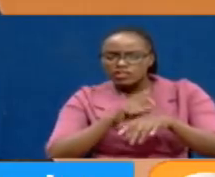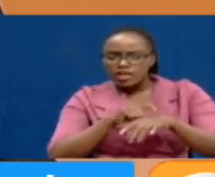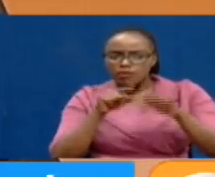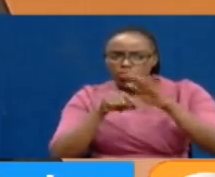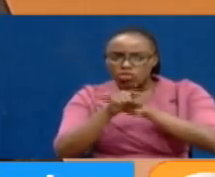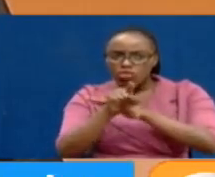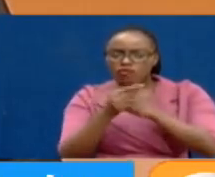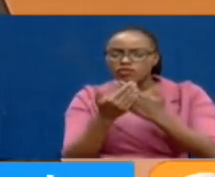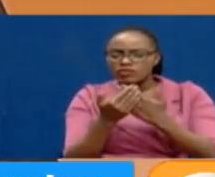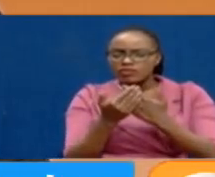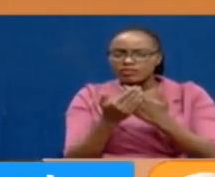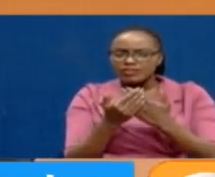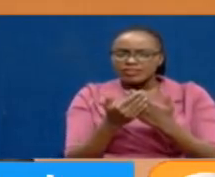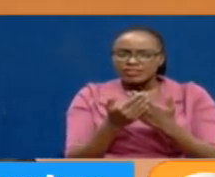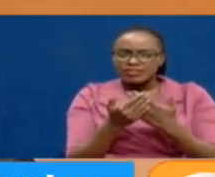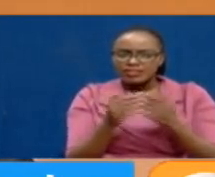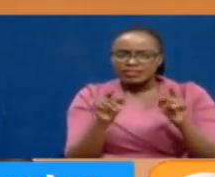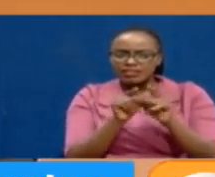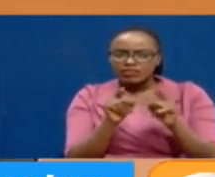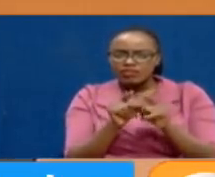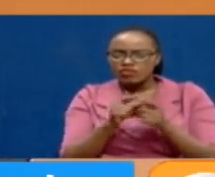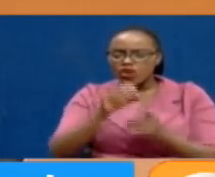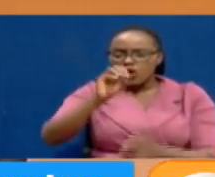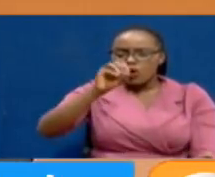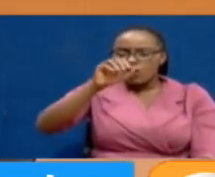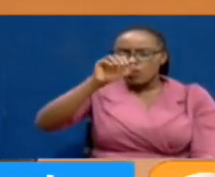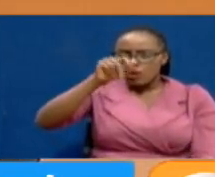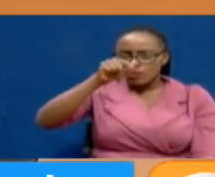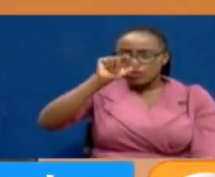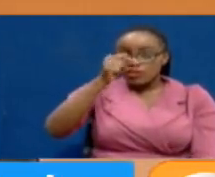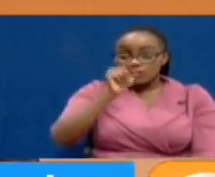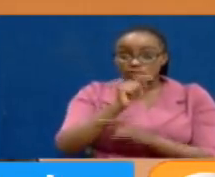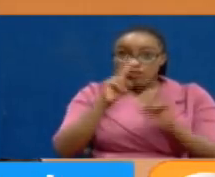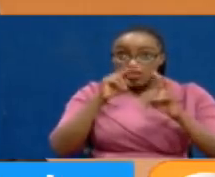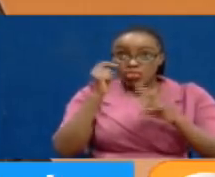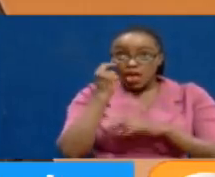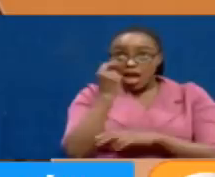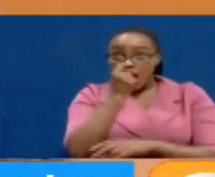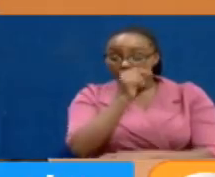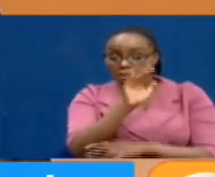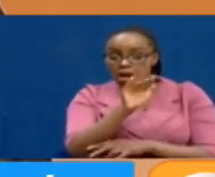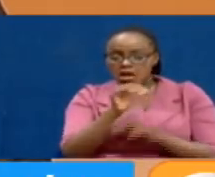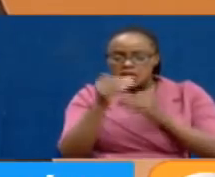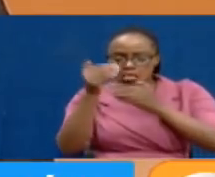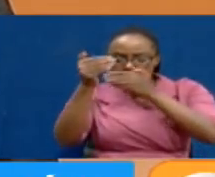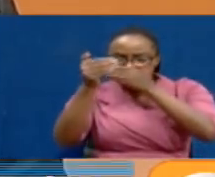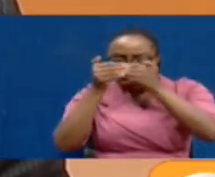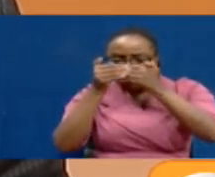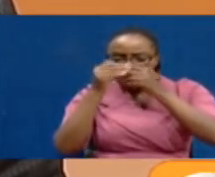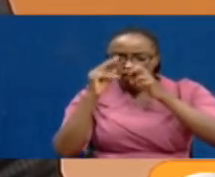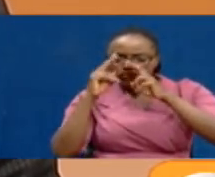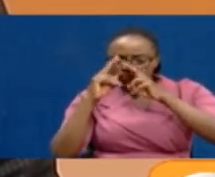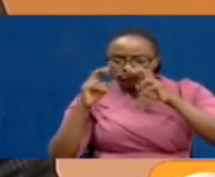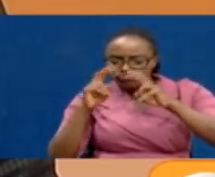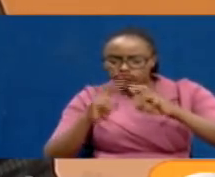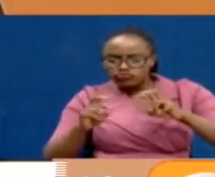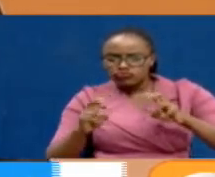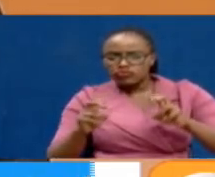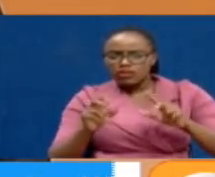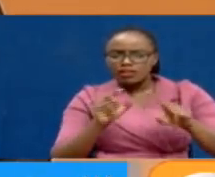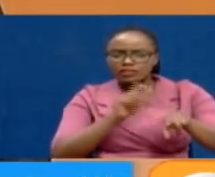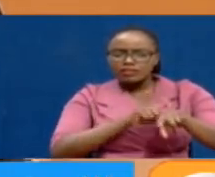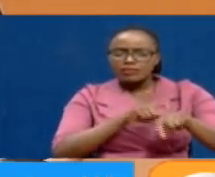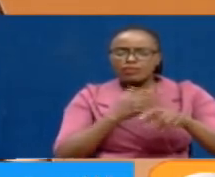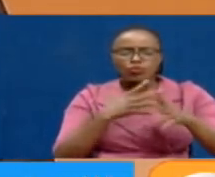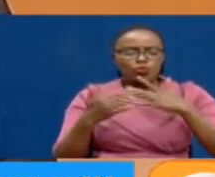the ophthalmologist, the ophthalmologist examining your eye is very close to you. When you go to